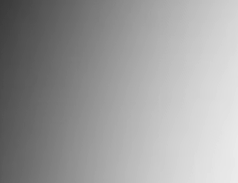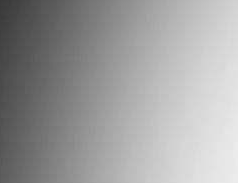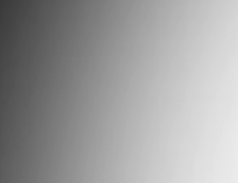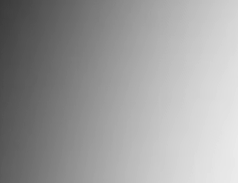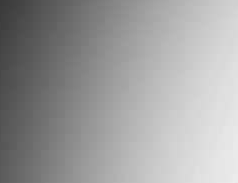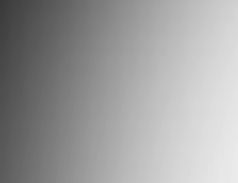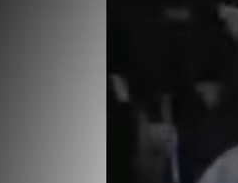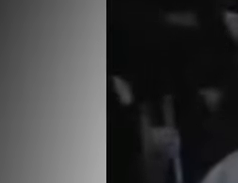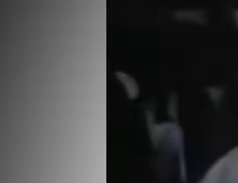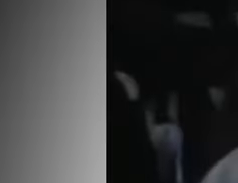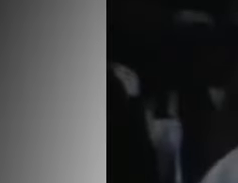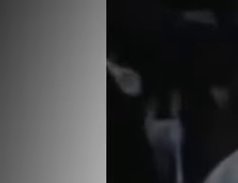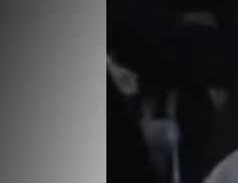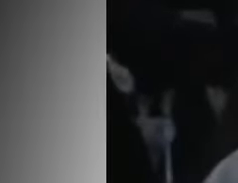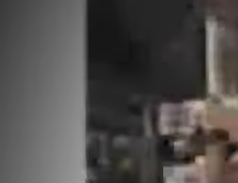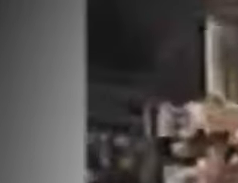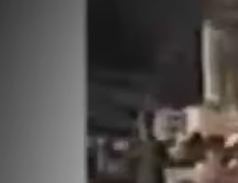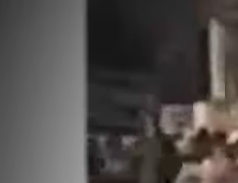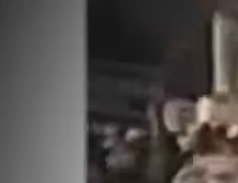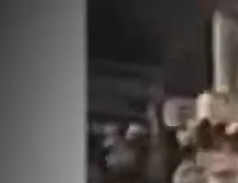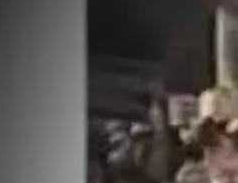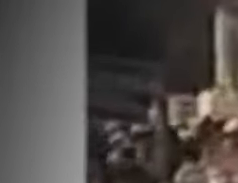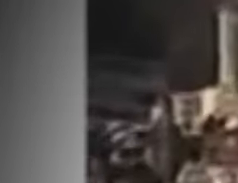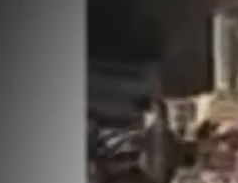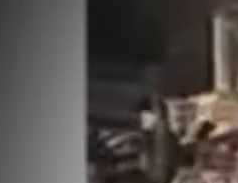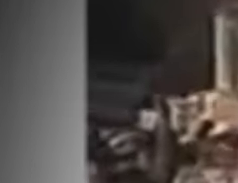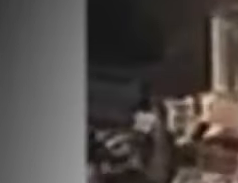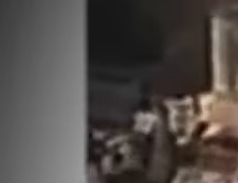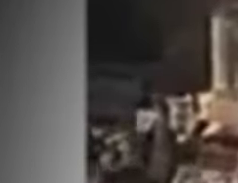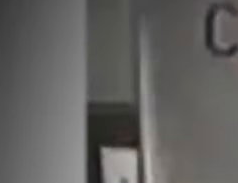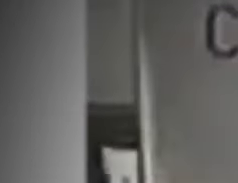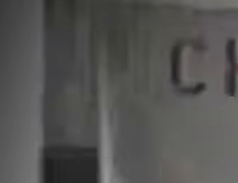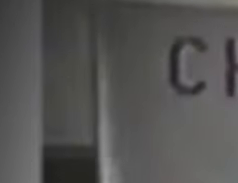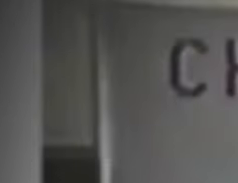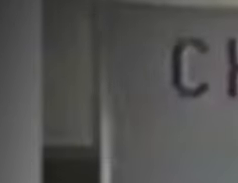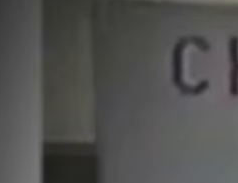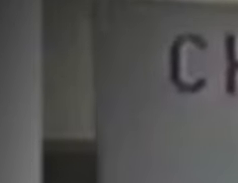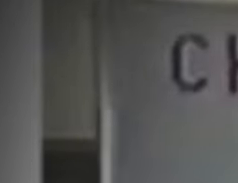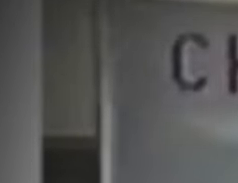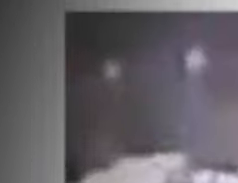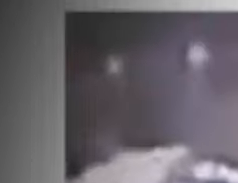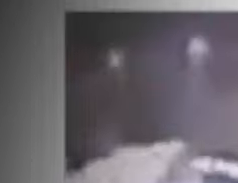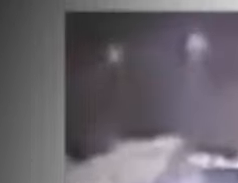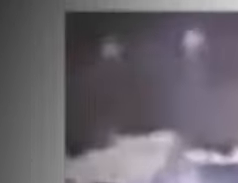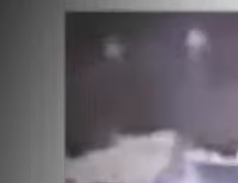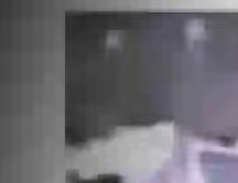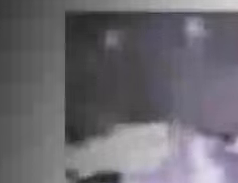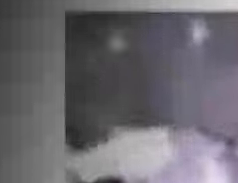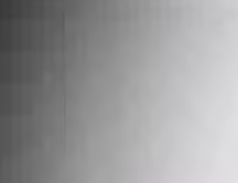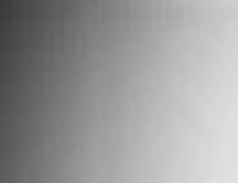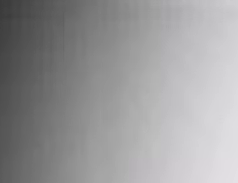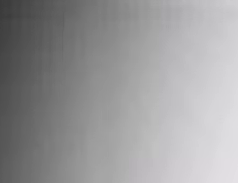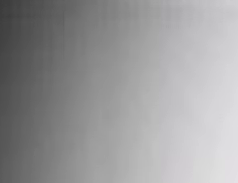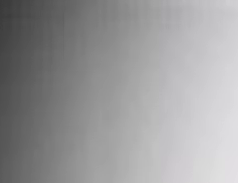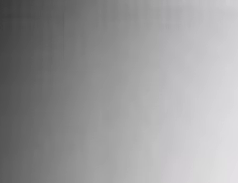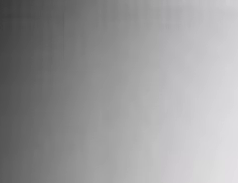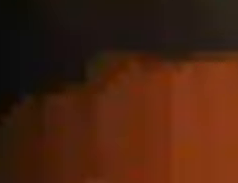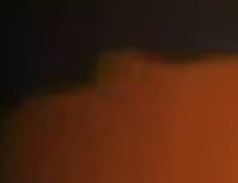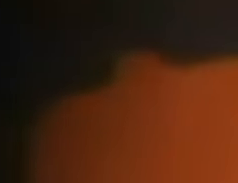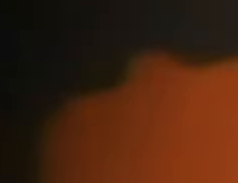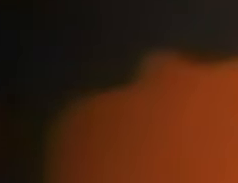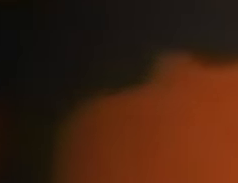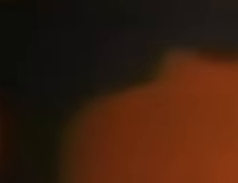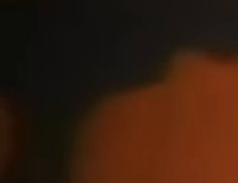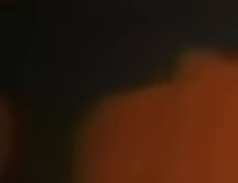From everywhere, thousands of Jews and non-Jews, they streamed into Washington with but one common